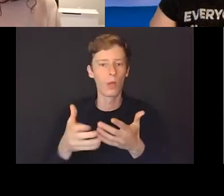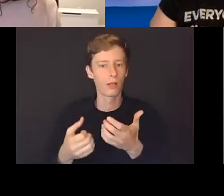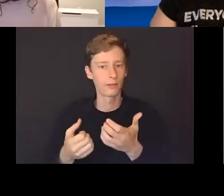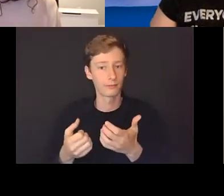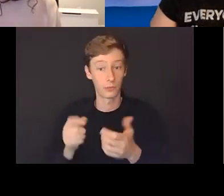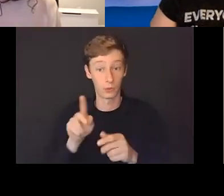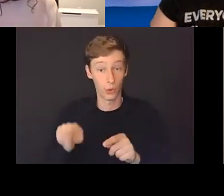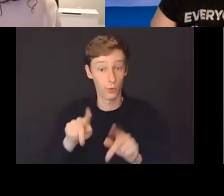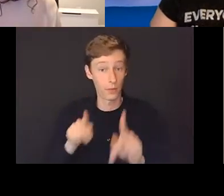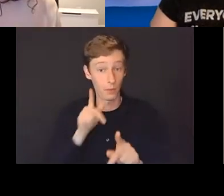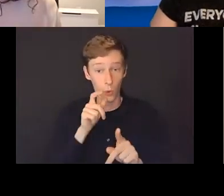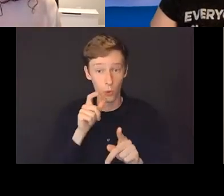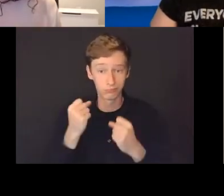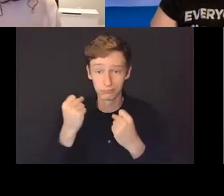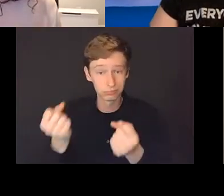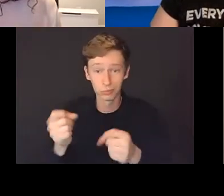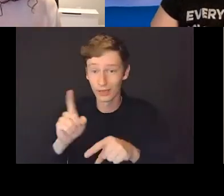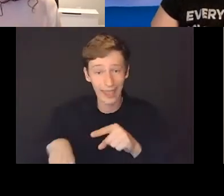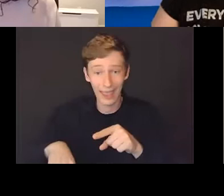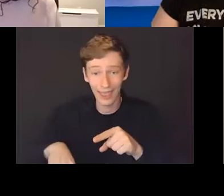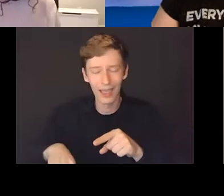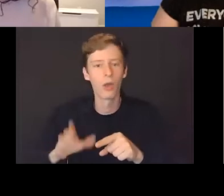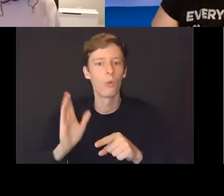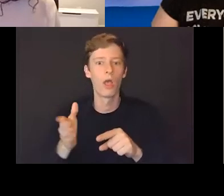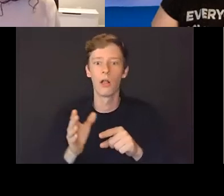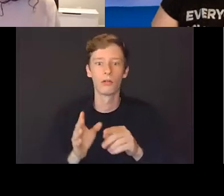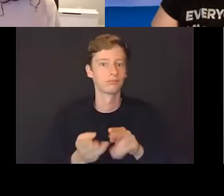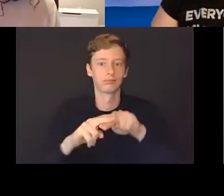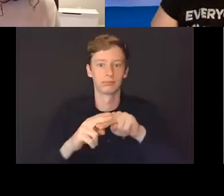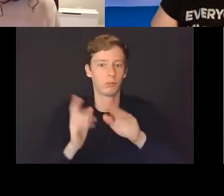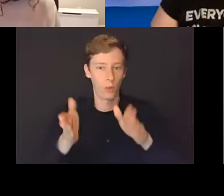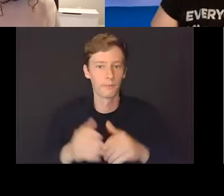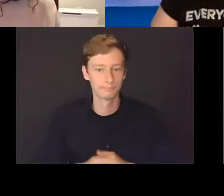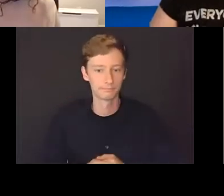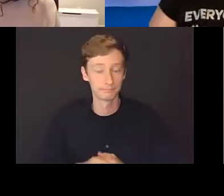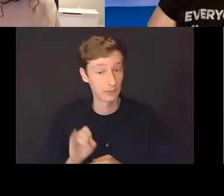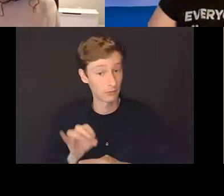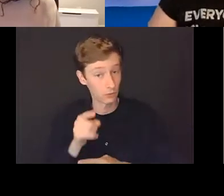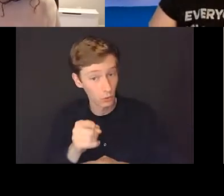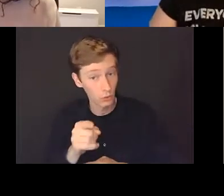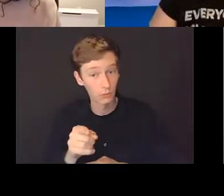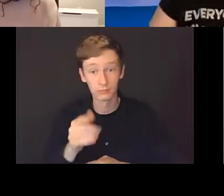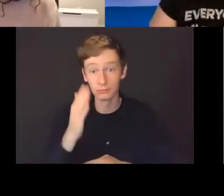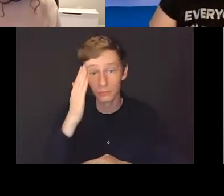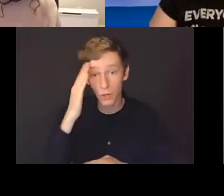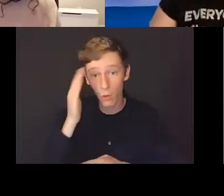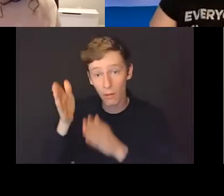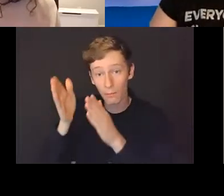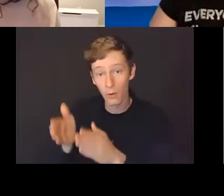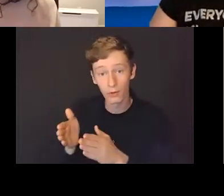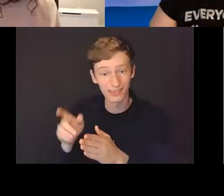skyrocket. If you or someone you know needs abortion care, they can visit you, or they can